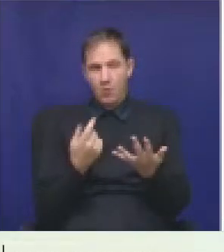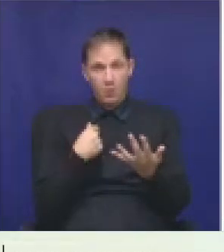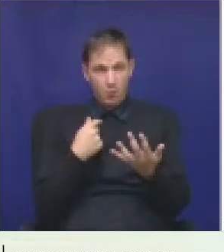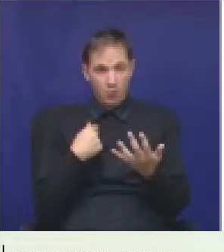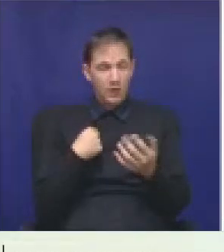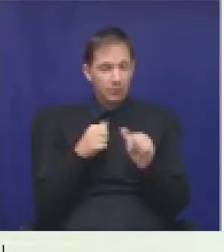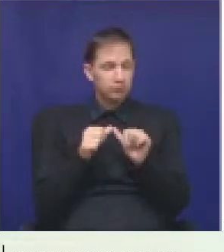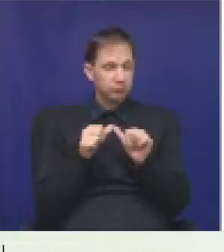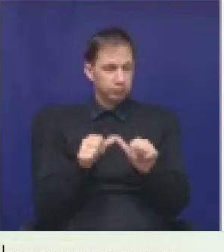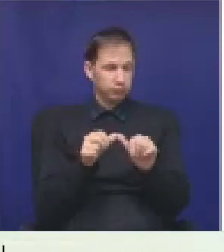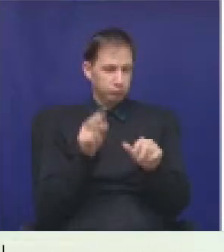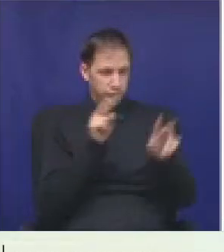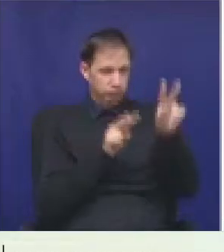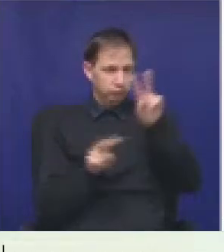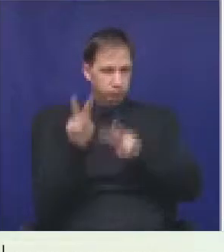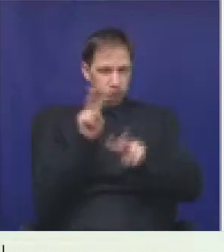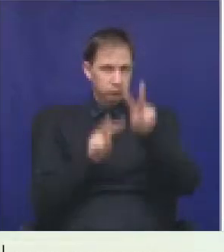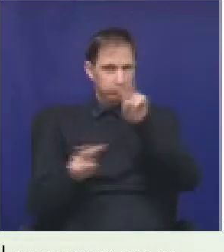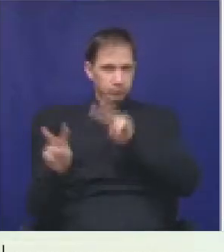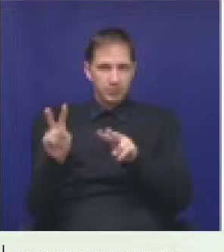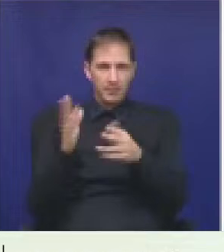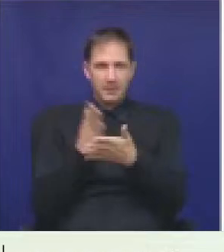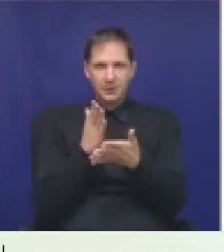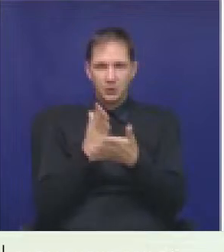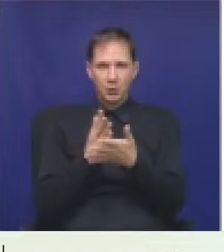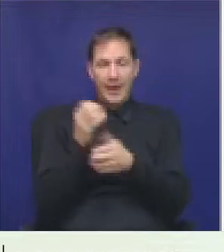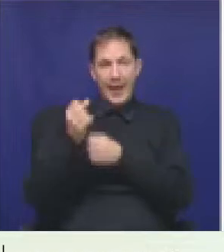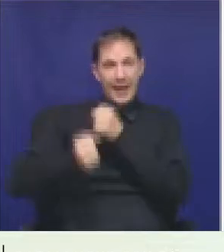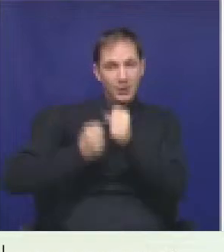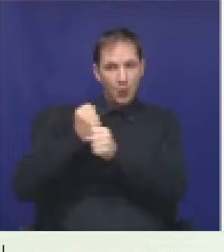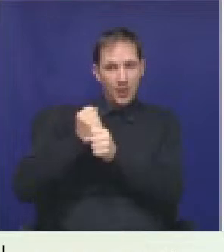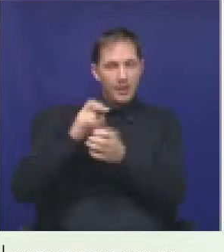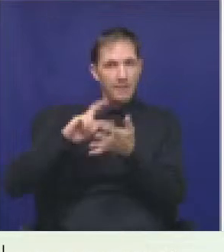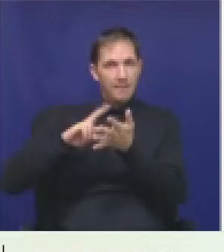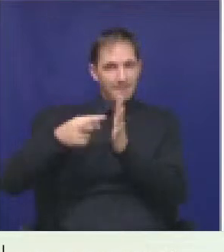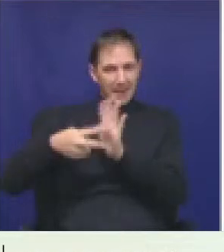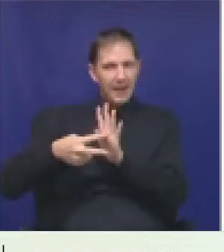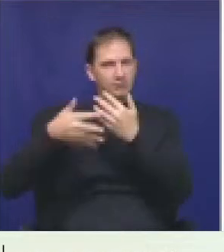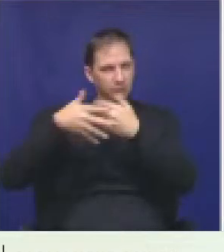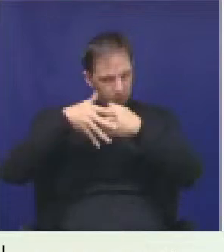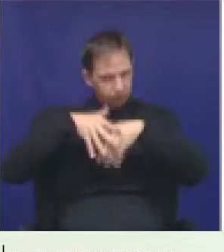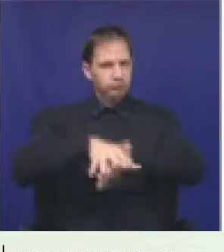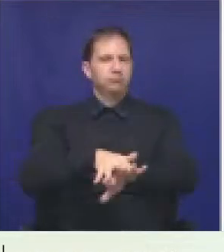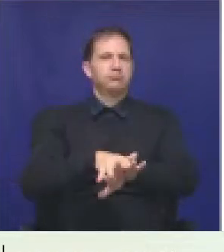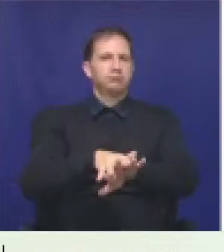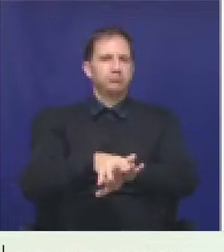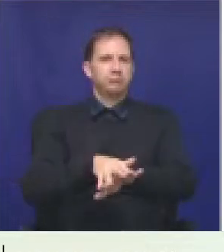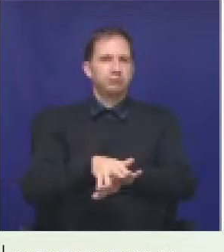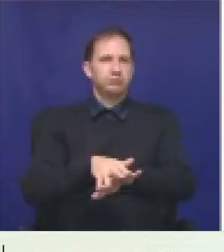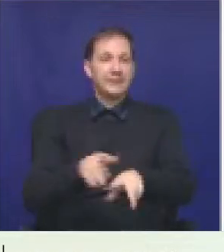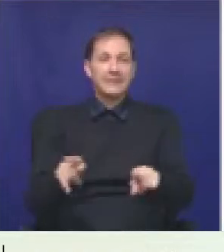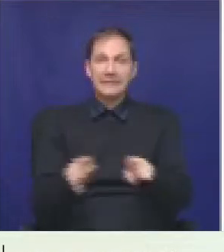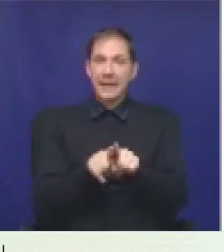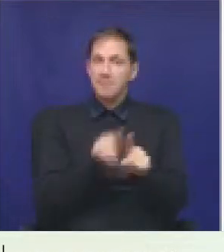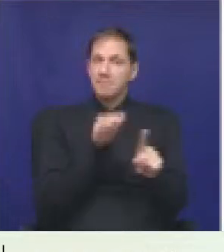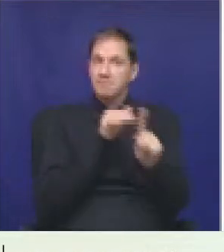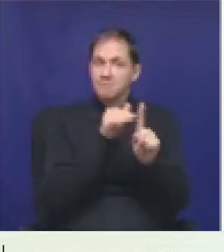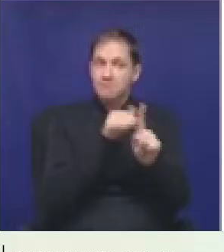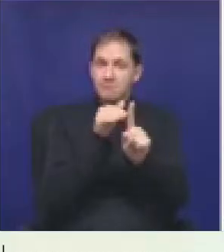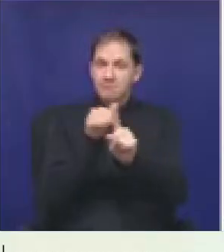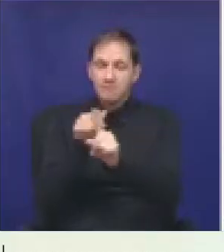that the annual plans are delivered on the ground, but we also issue a call to action